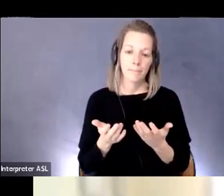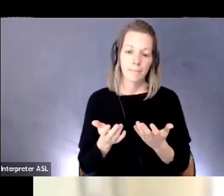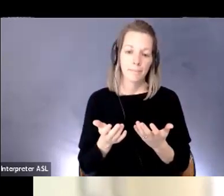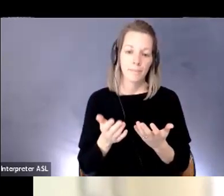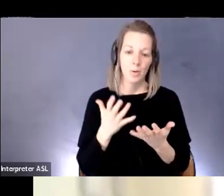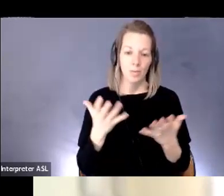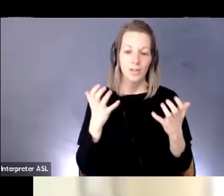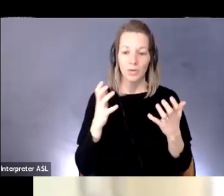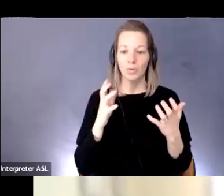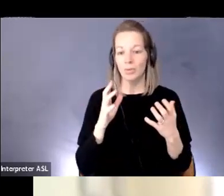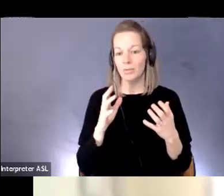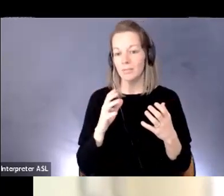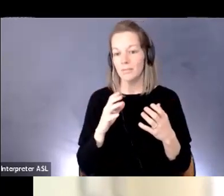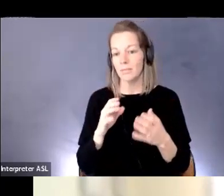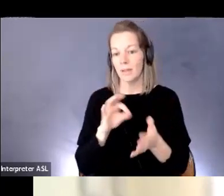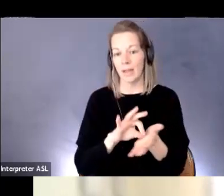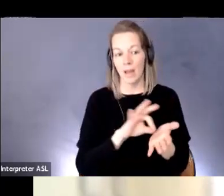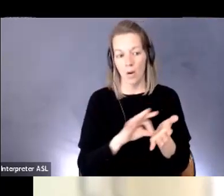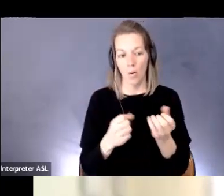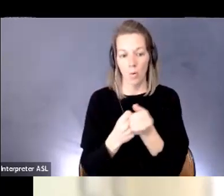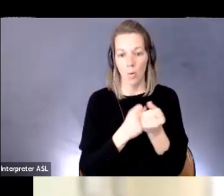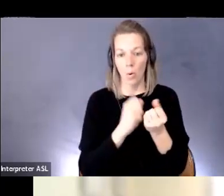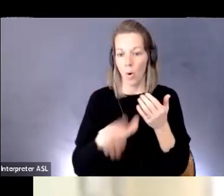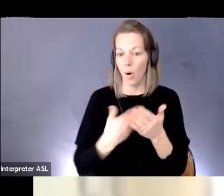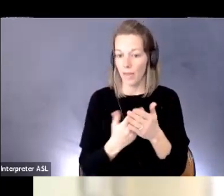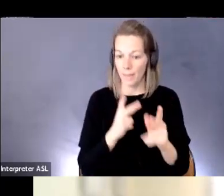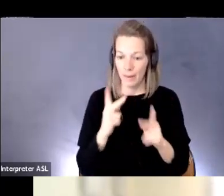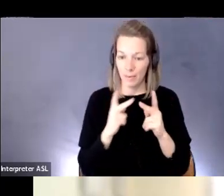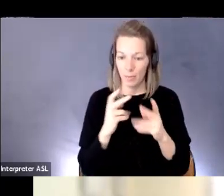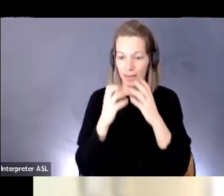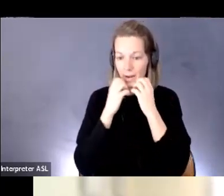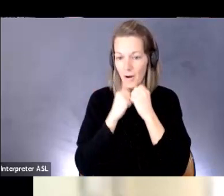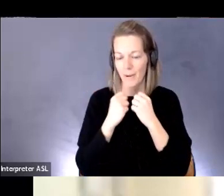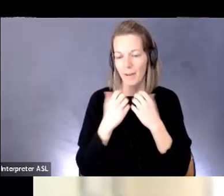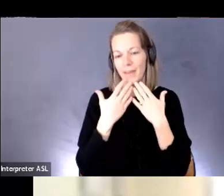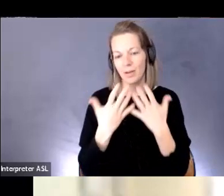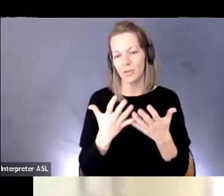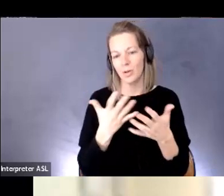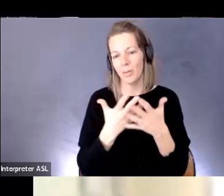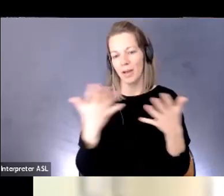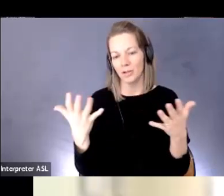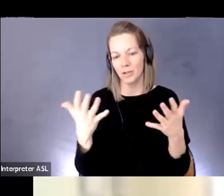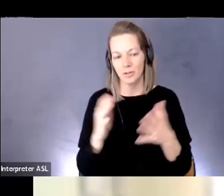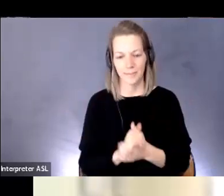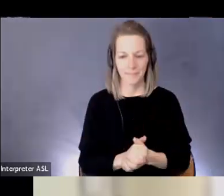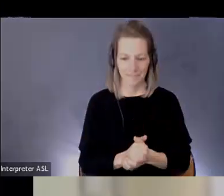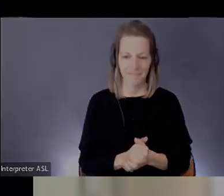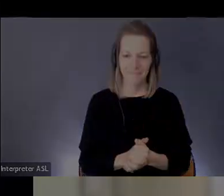to ensure we truly count all the people and things we care about in society. So thank you so much.